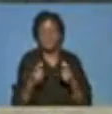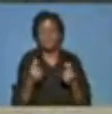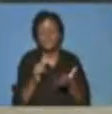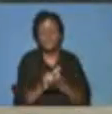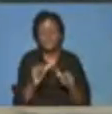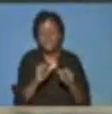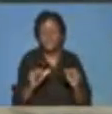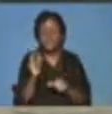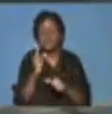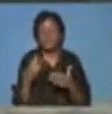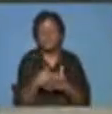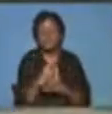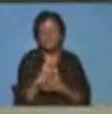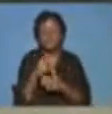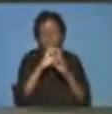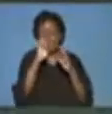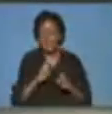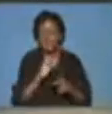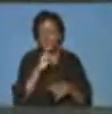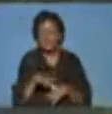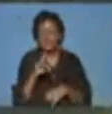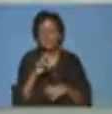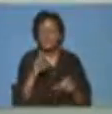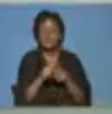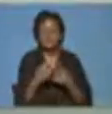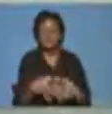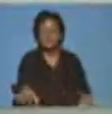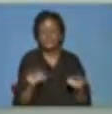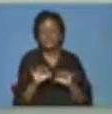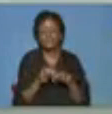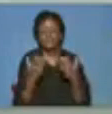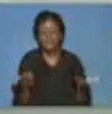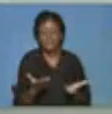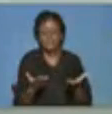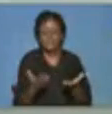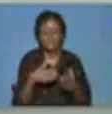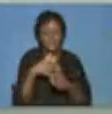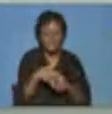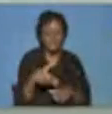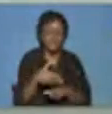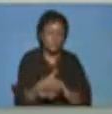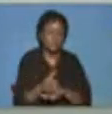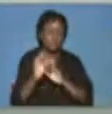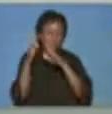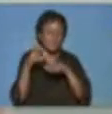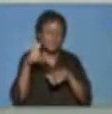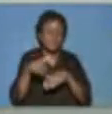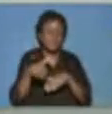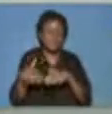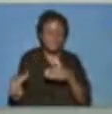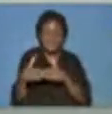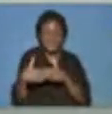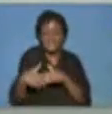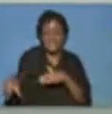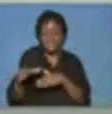the area where the new embassy is located is also important. Right here in Over the Hill, we're in a neighborhood that frankly could use a